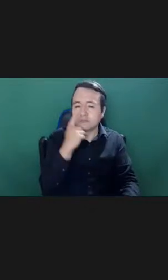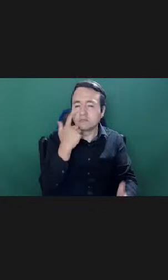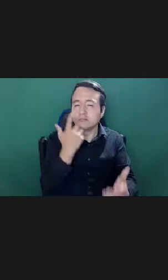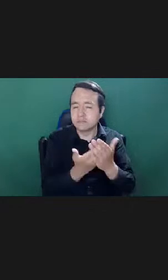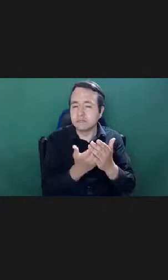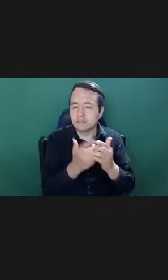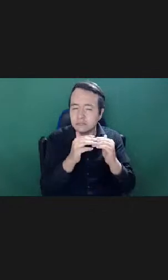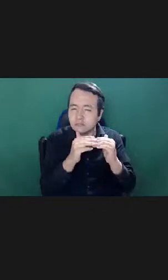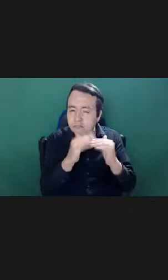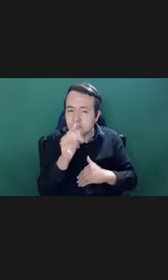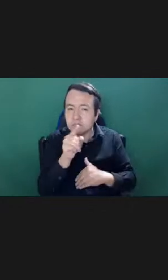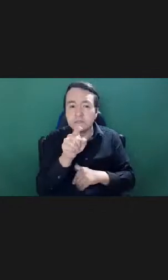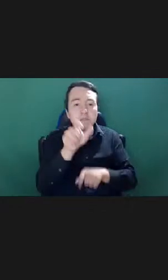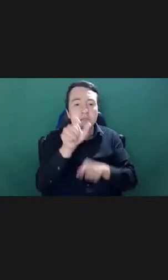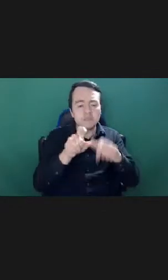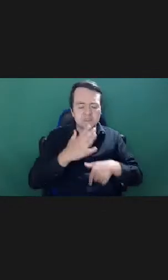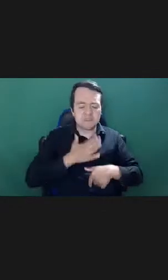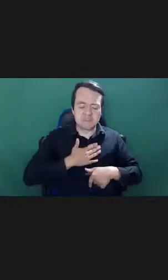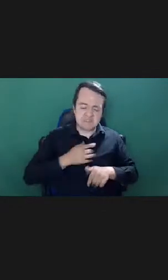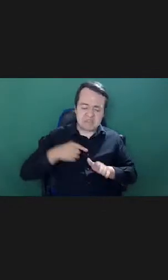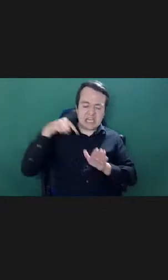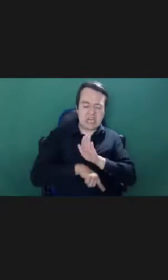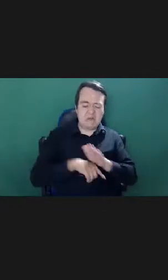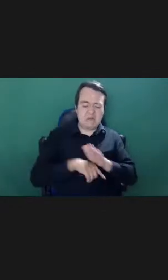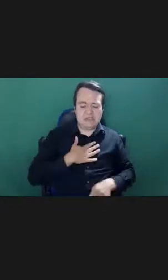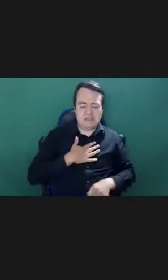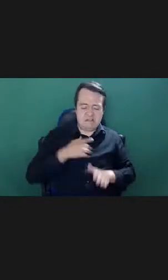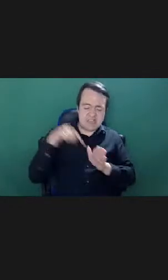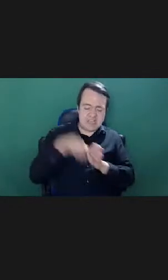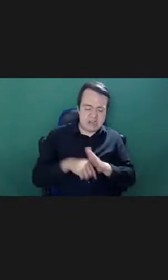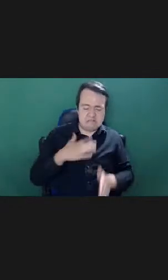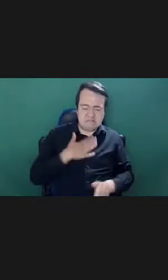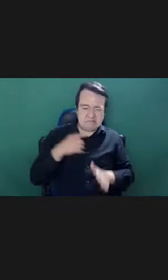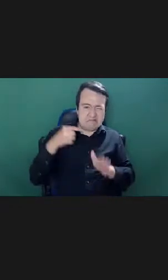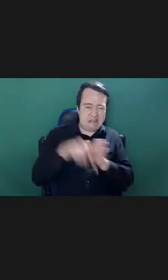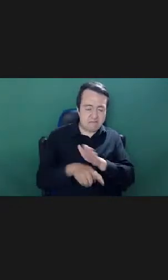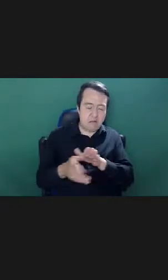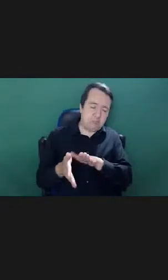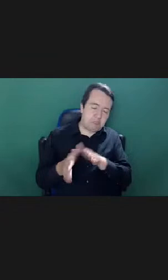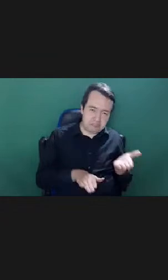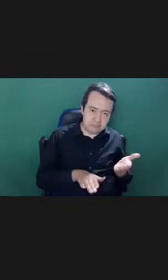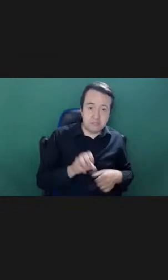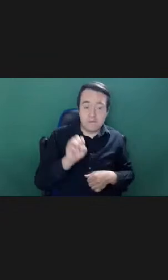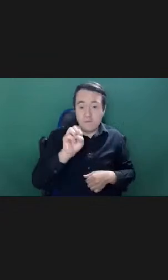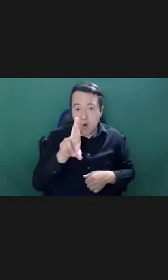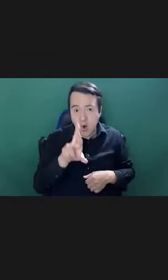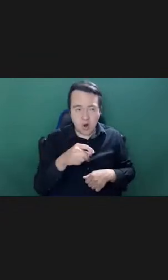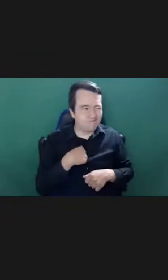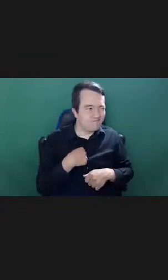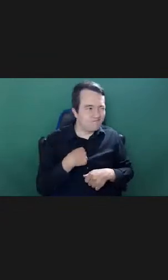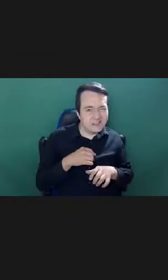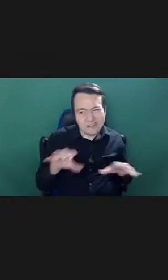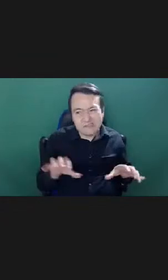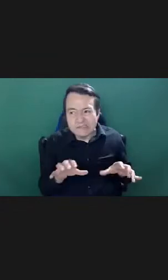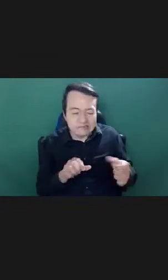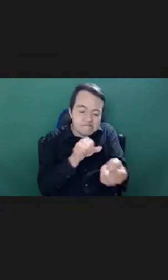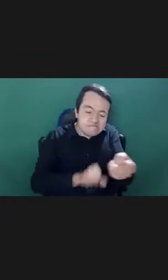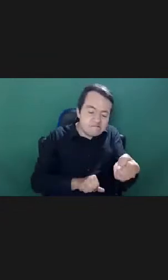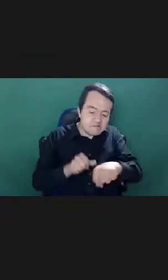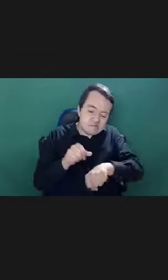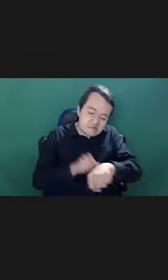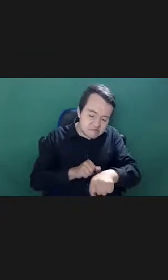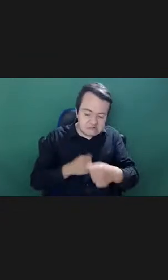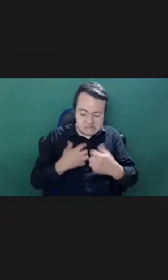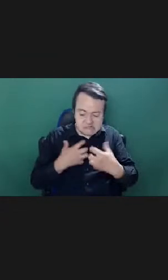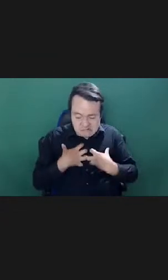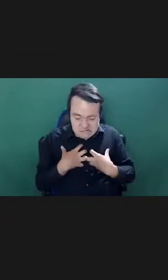so much the substance use disorders in Argentina, but yes, the alcohol use disorders. The rest of the profile is similar. Then we go to Mexico,